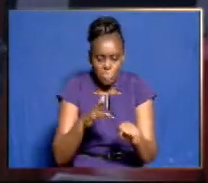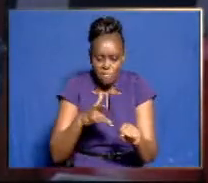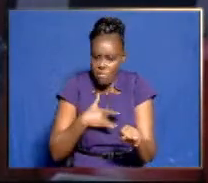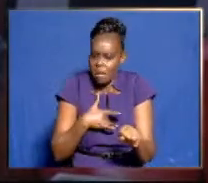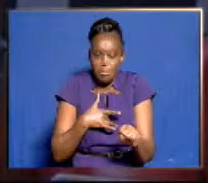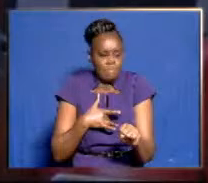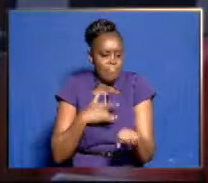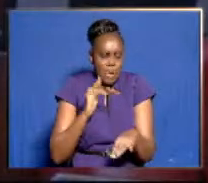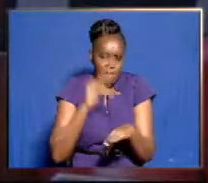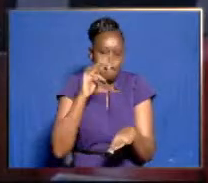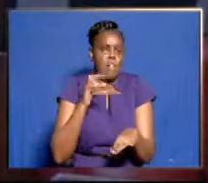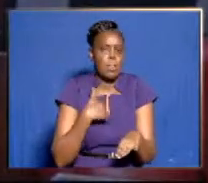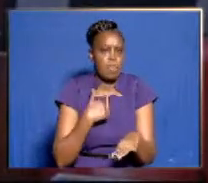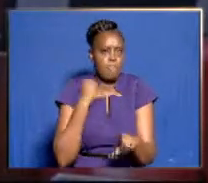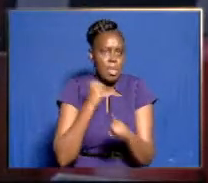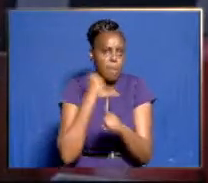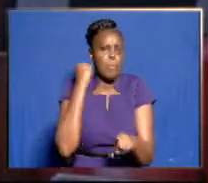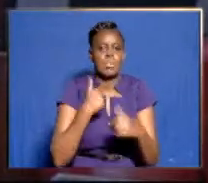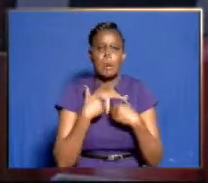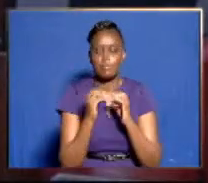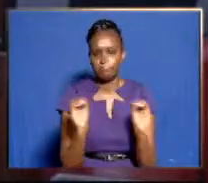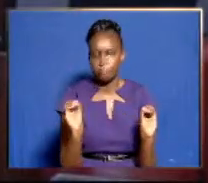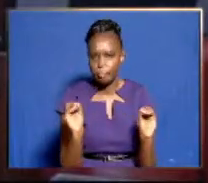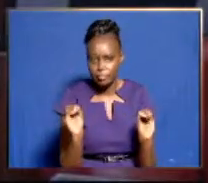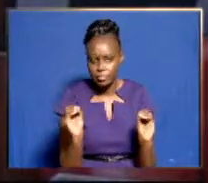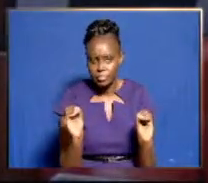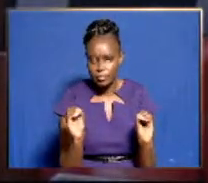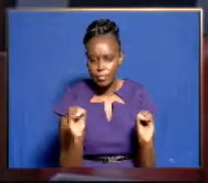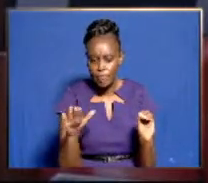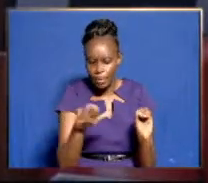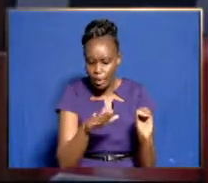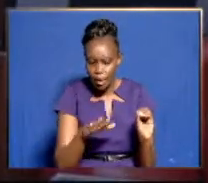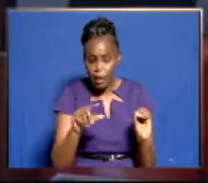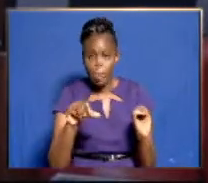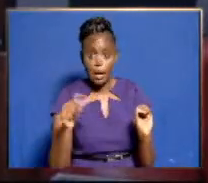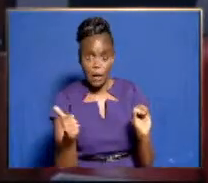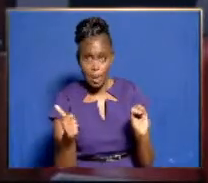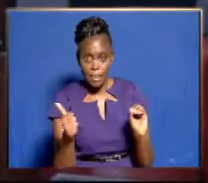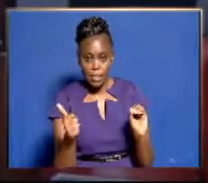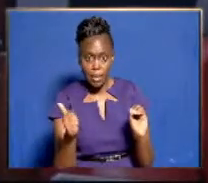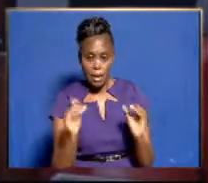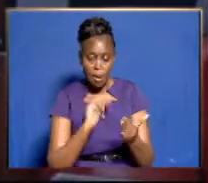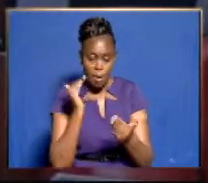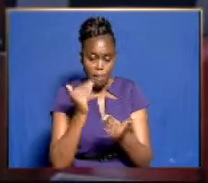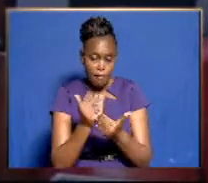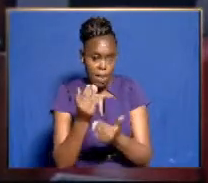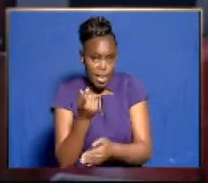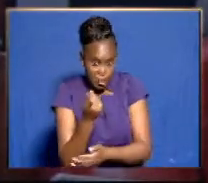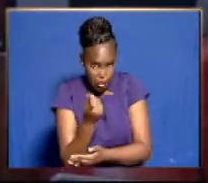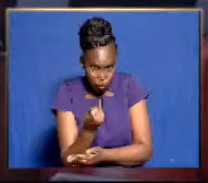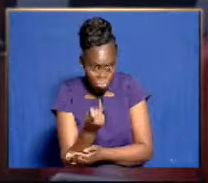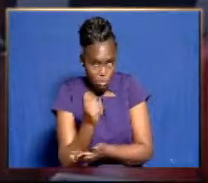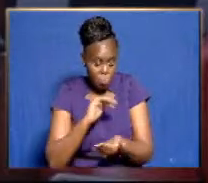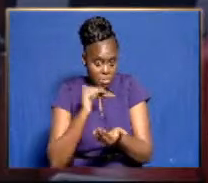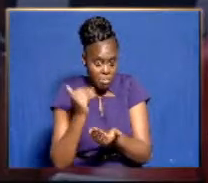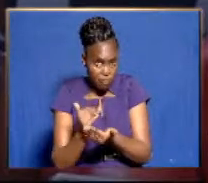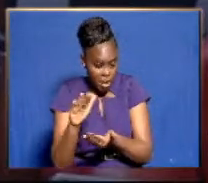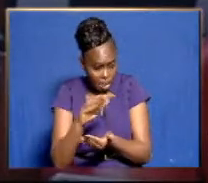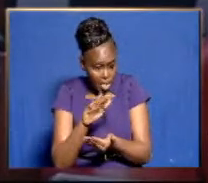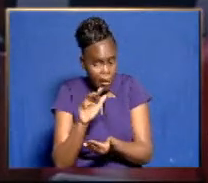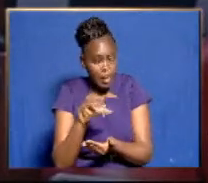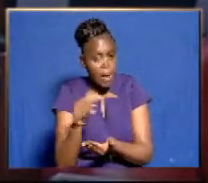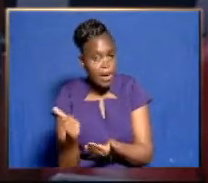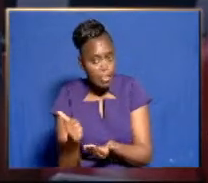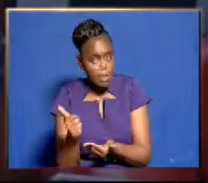way. Honorable Speaker, another area that is underfunded and is unfortunate once again